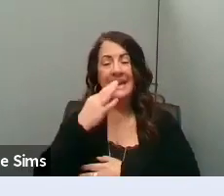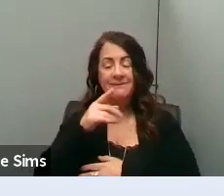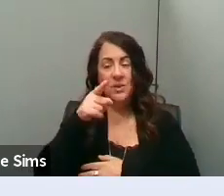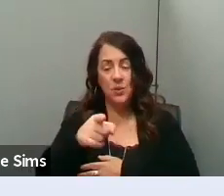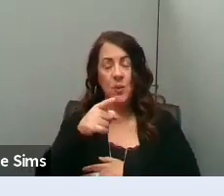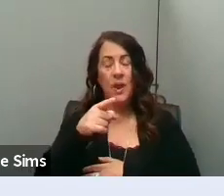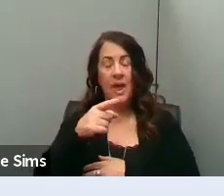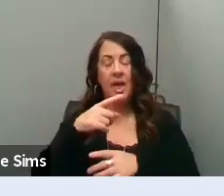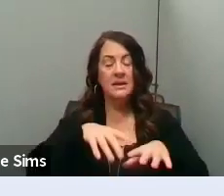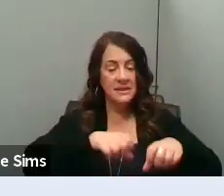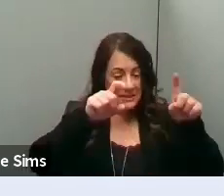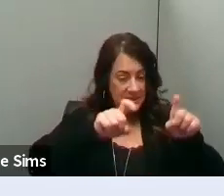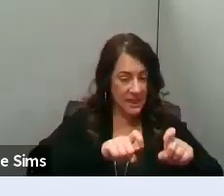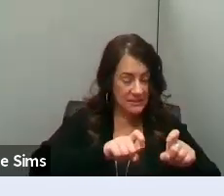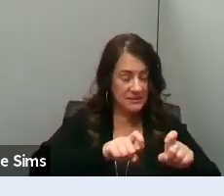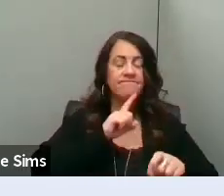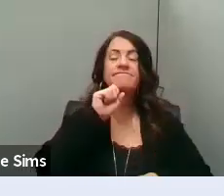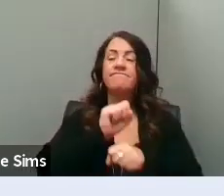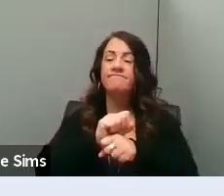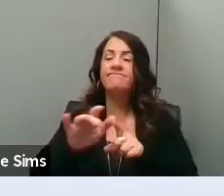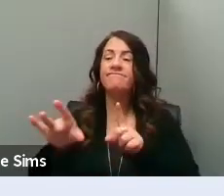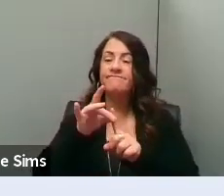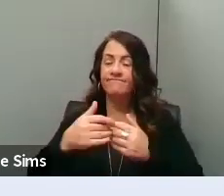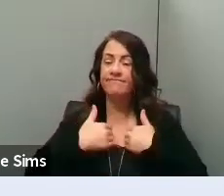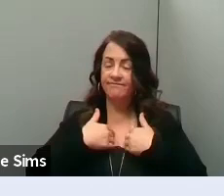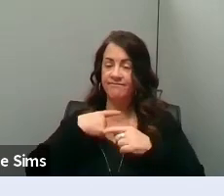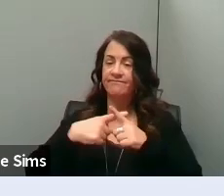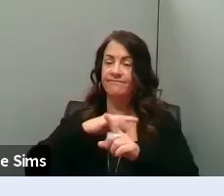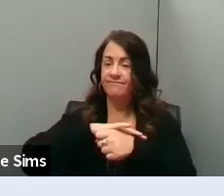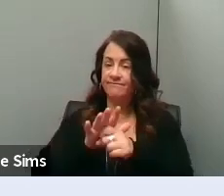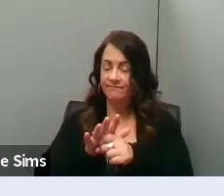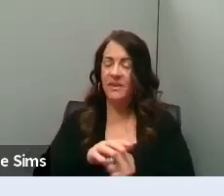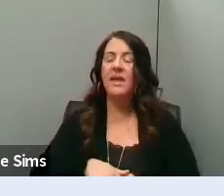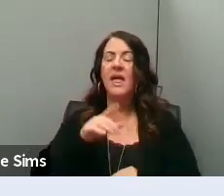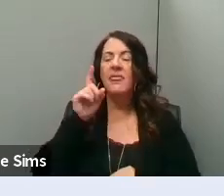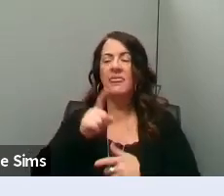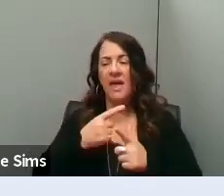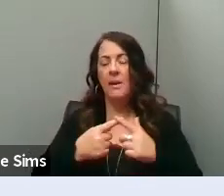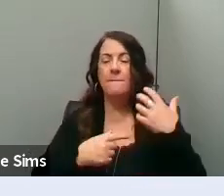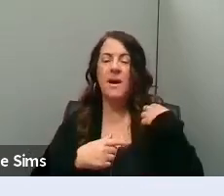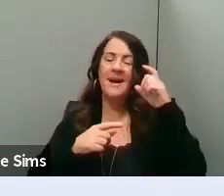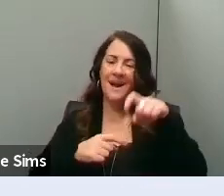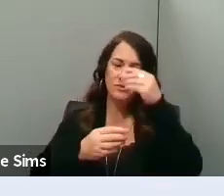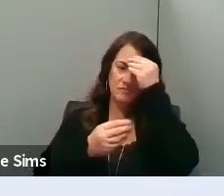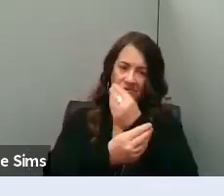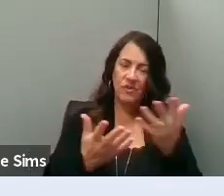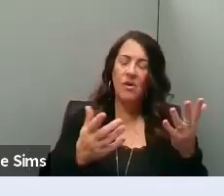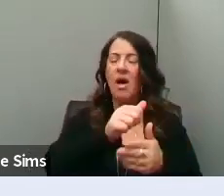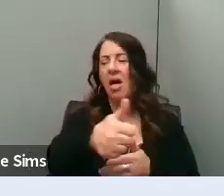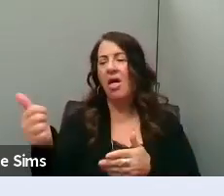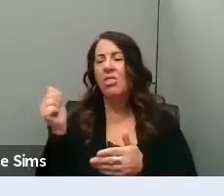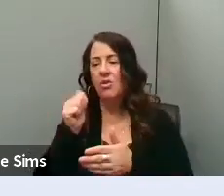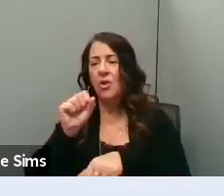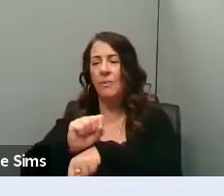employer obligated to notify public health or other employees at the worksite so that those individuals can be